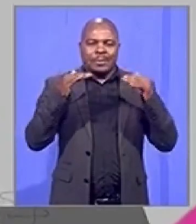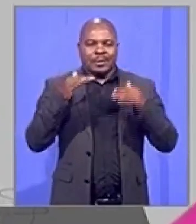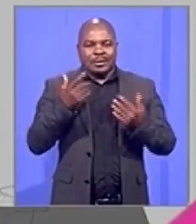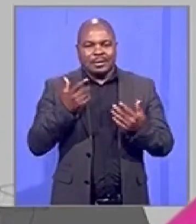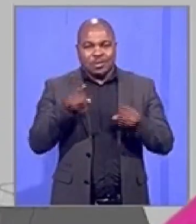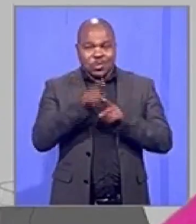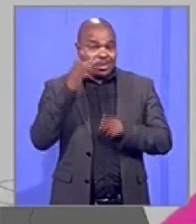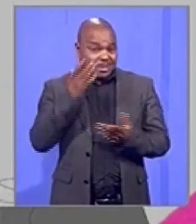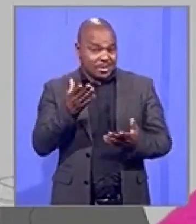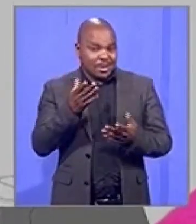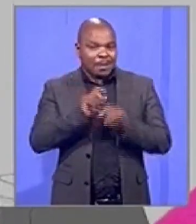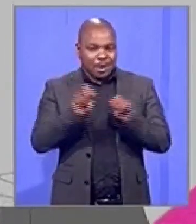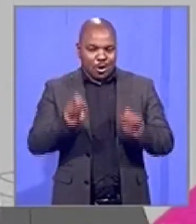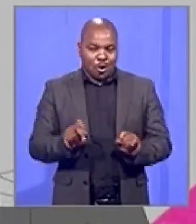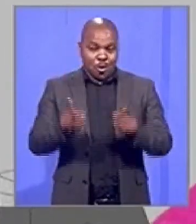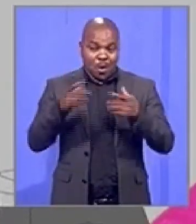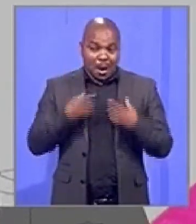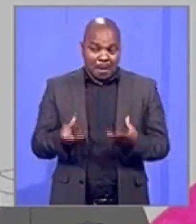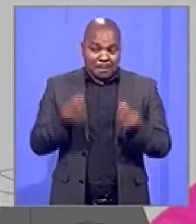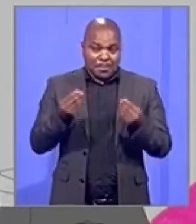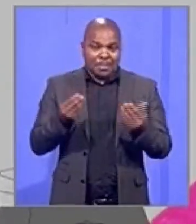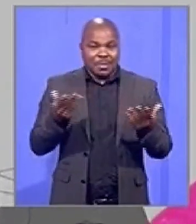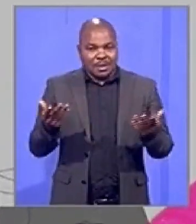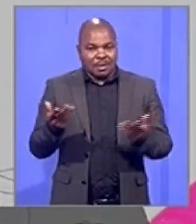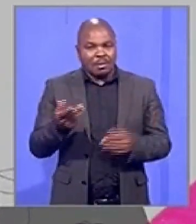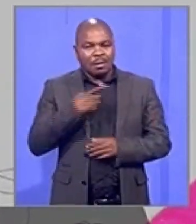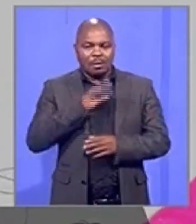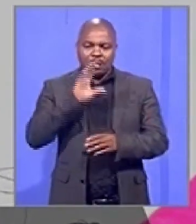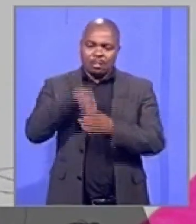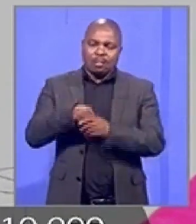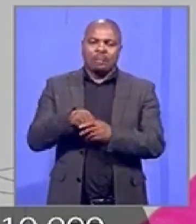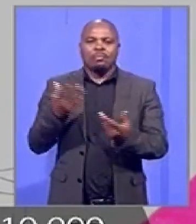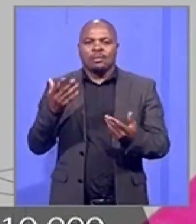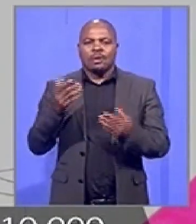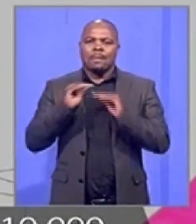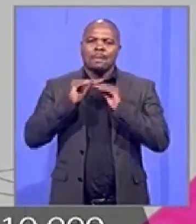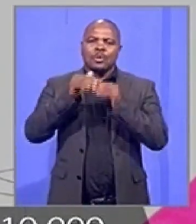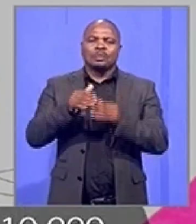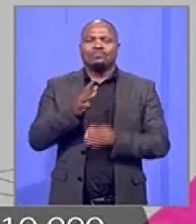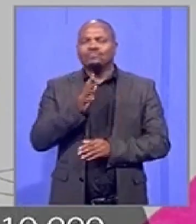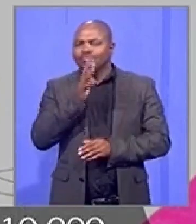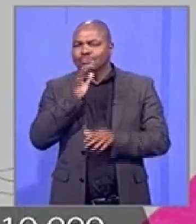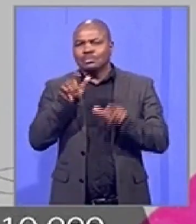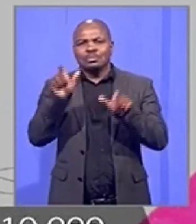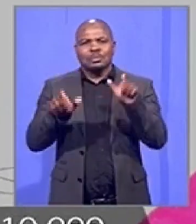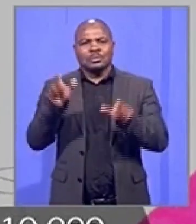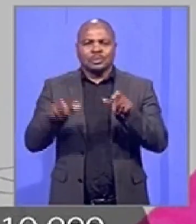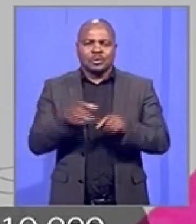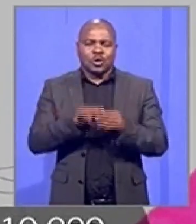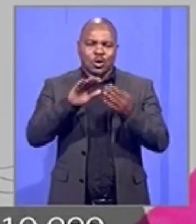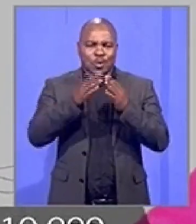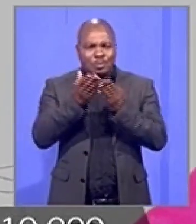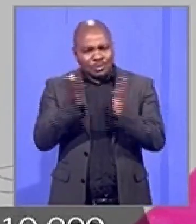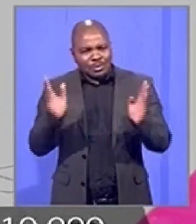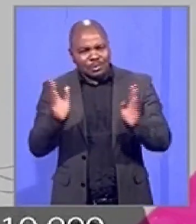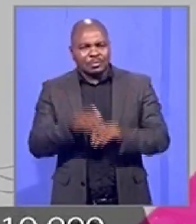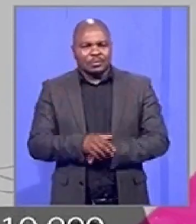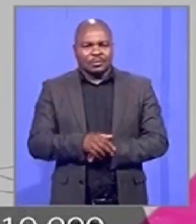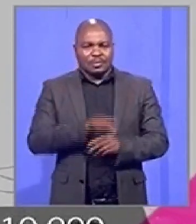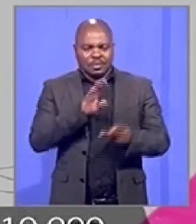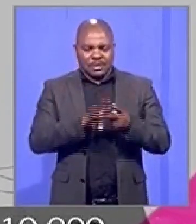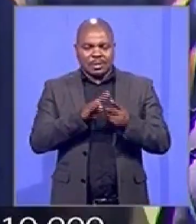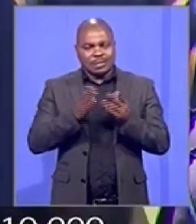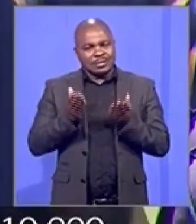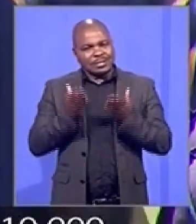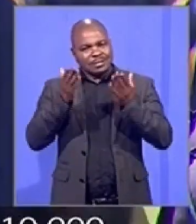so grateful for the opportunity that I got to be part of Project 10,000 and to go out there, make a difference in our community and to serve and protect